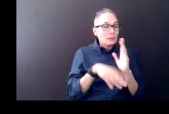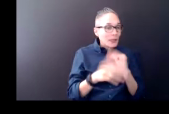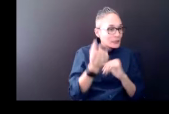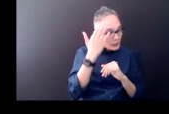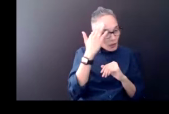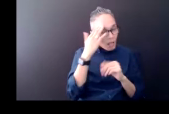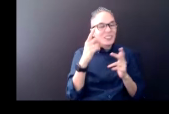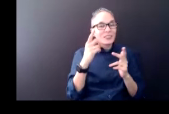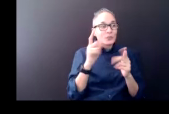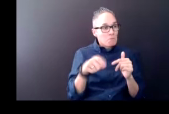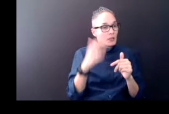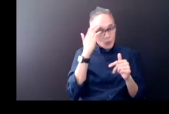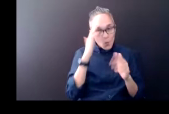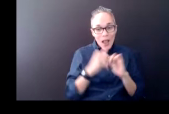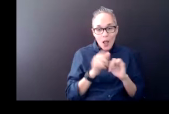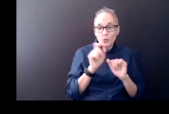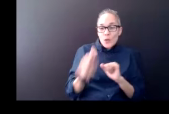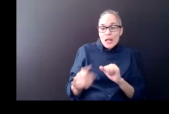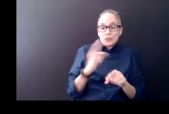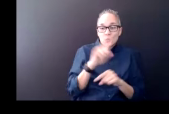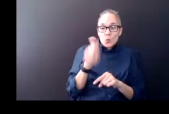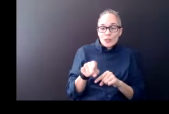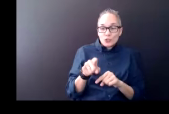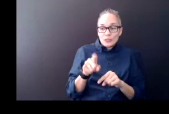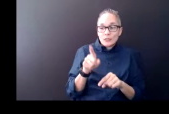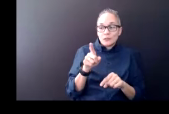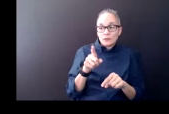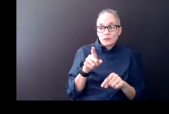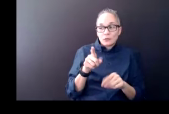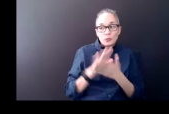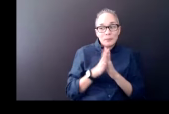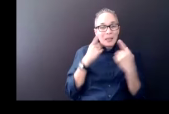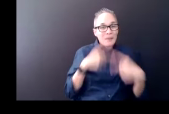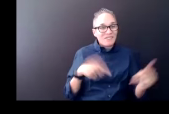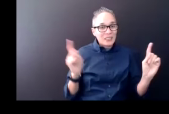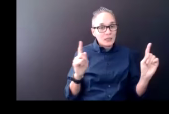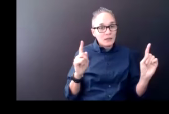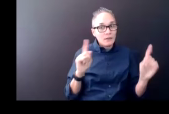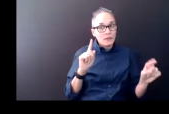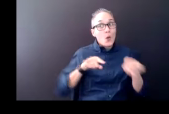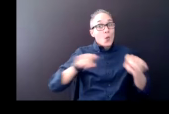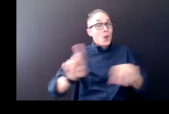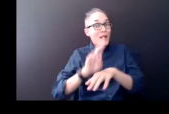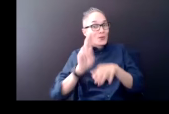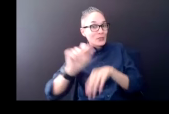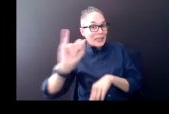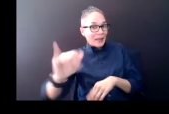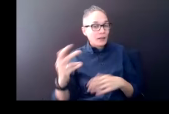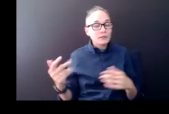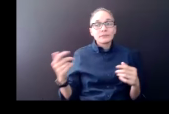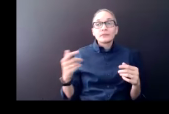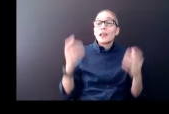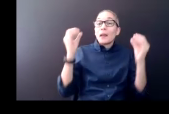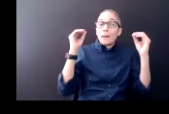know how to ask those questions in order to be effective while using AI. Because I think a lot of what I've heard from a lot